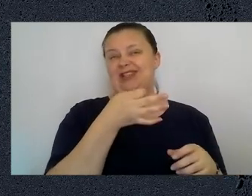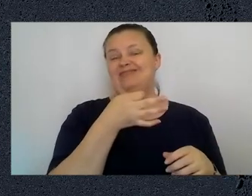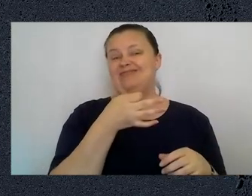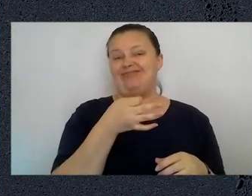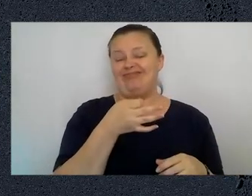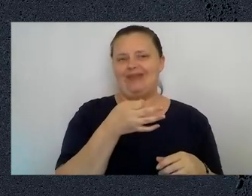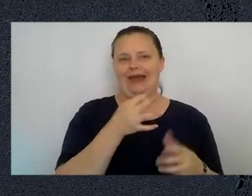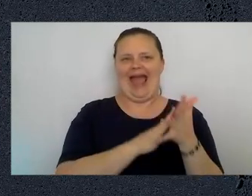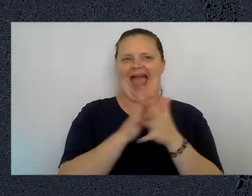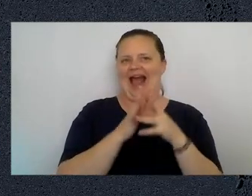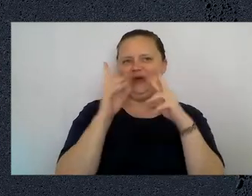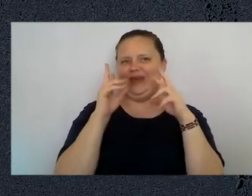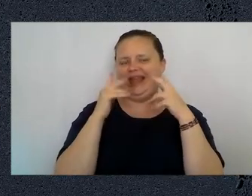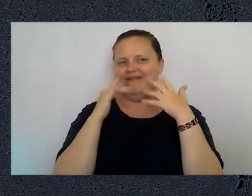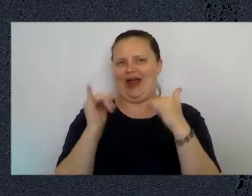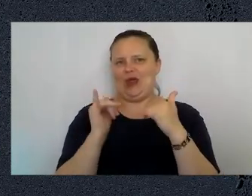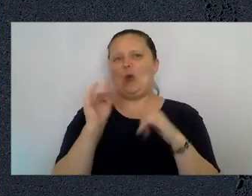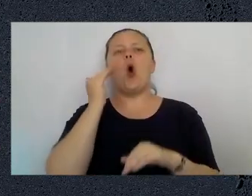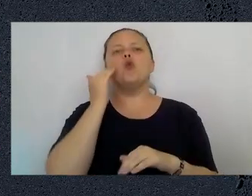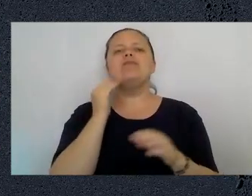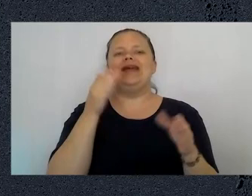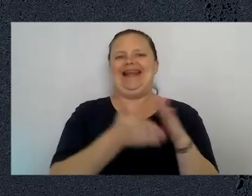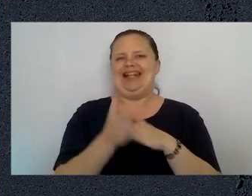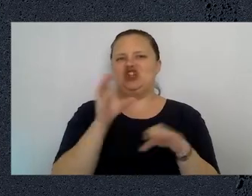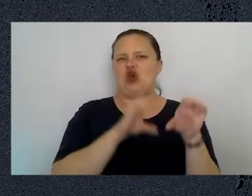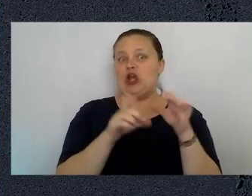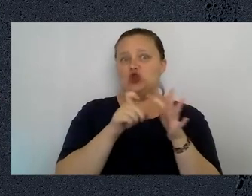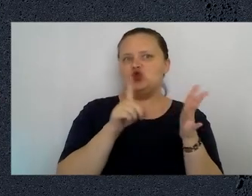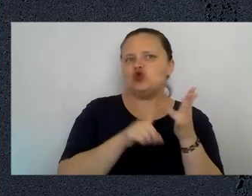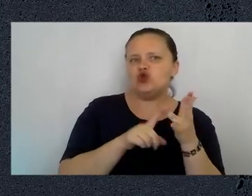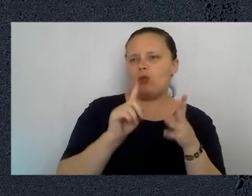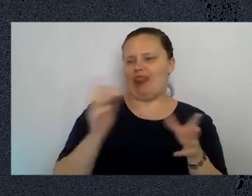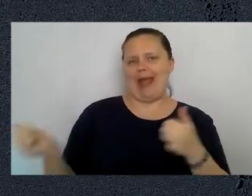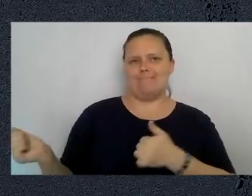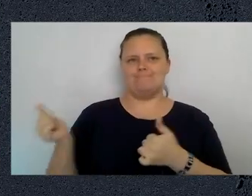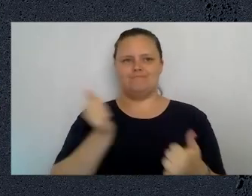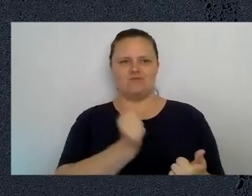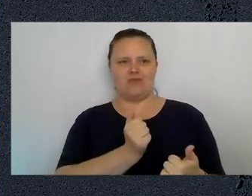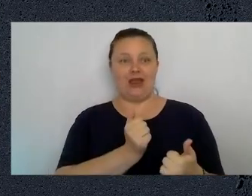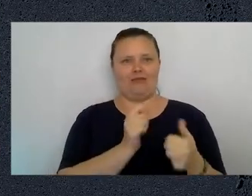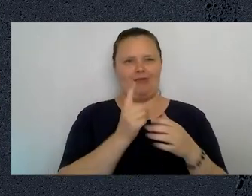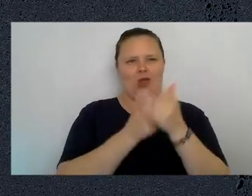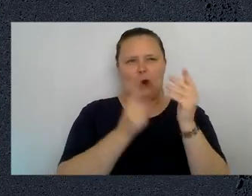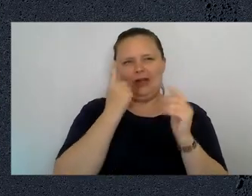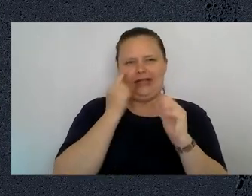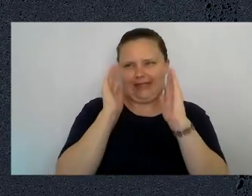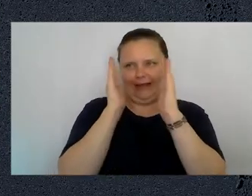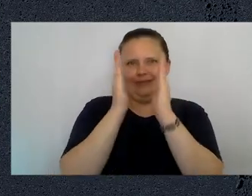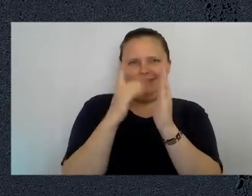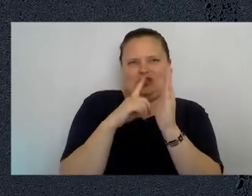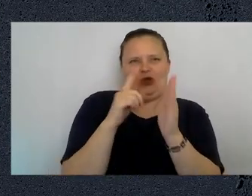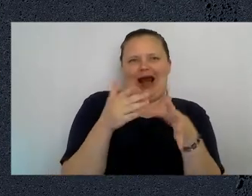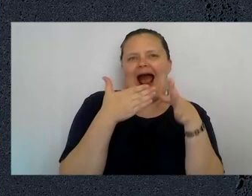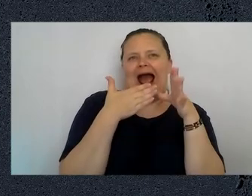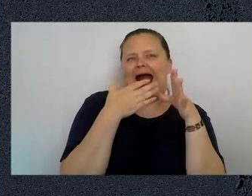we evaluate what women in science do and what they contribute, and maybe what they contribute is far more than we're currently seeing, because we didn't ask the right question.